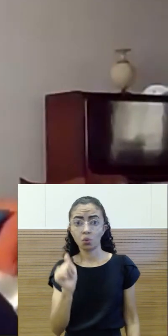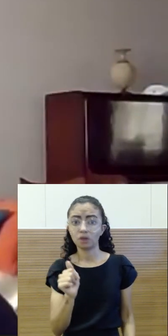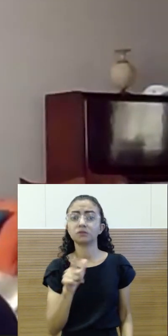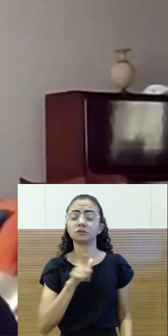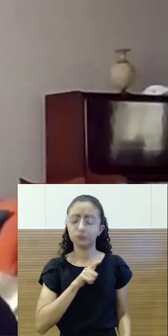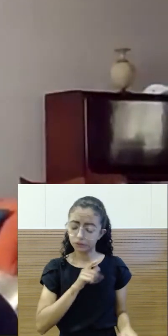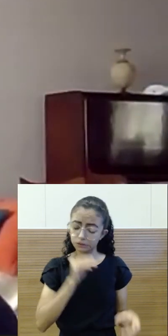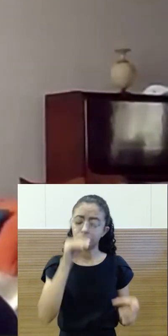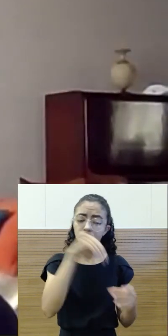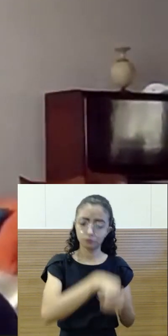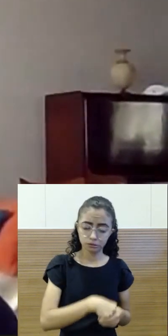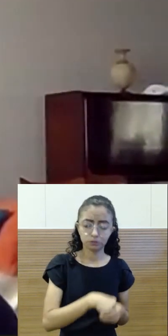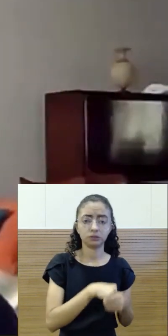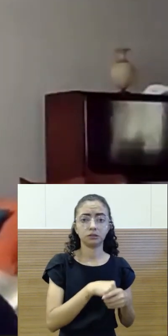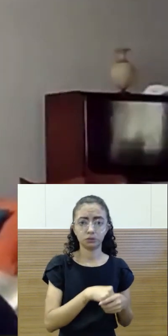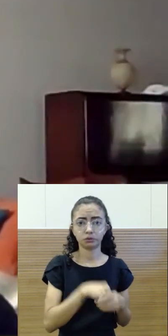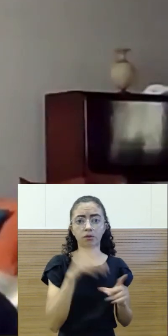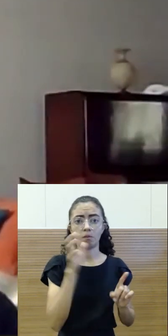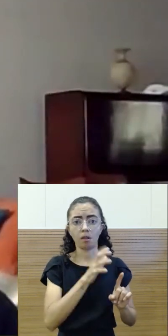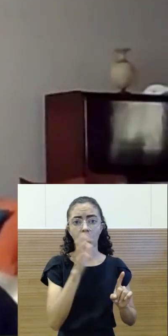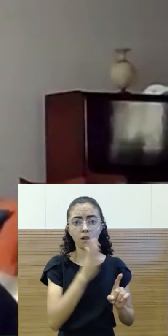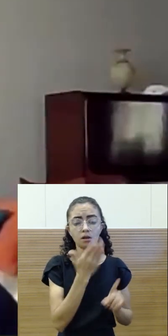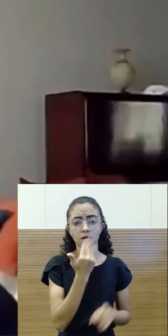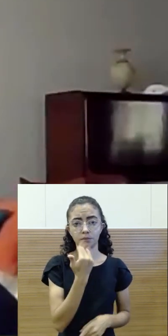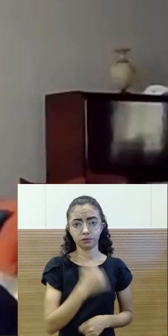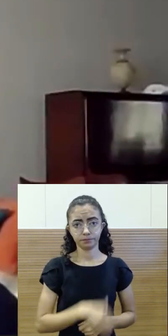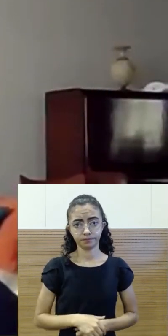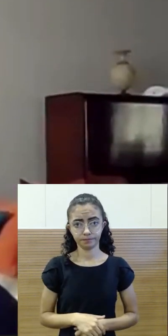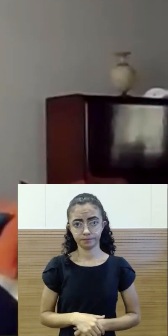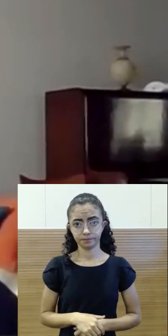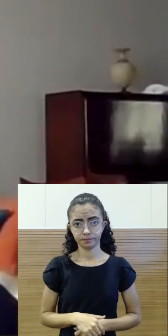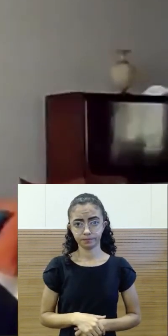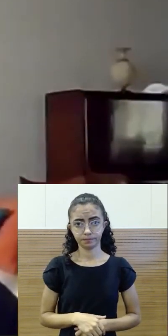are ever present in our food systems. A great question.